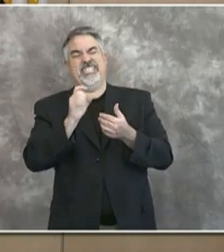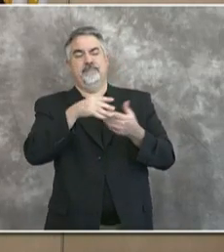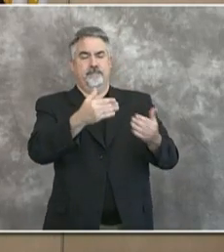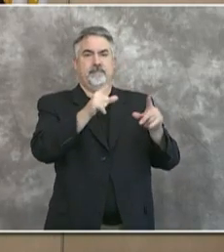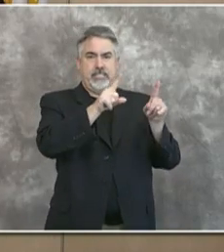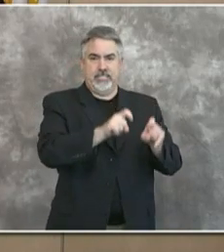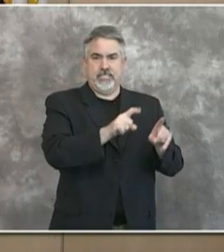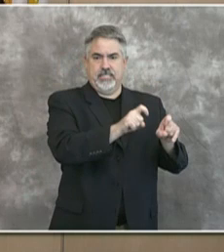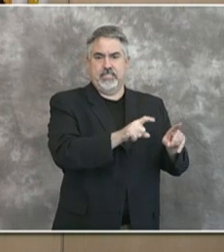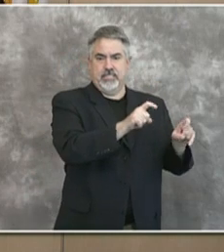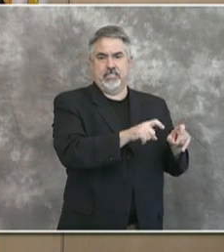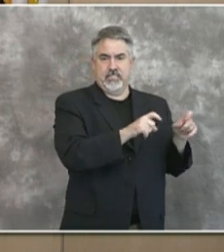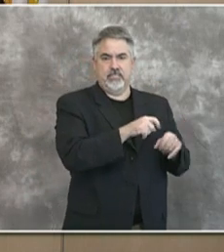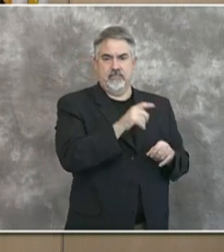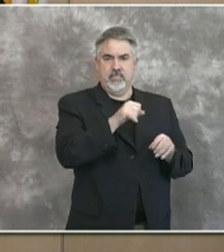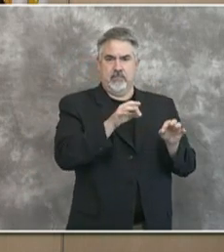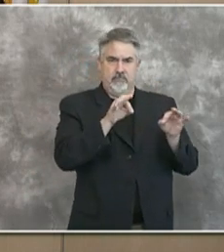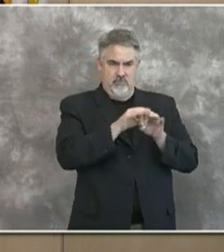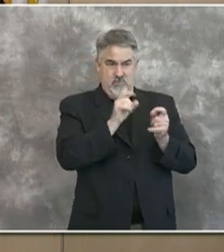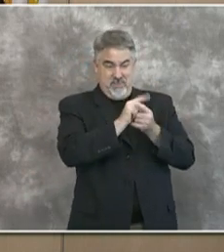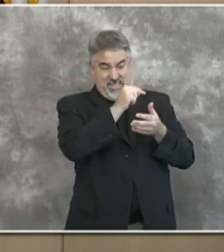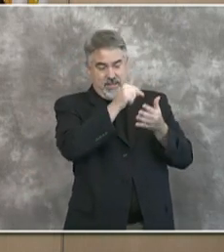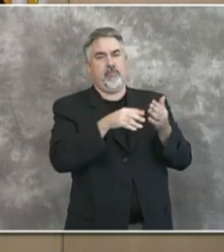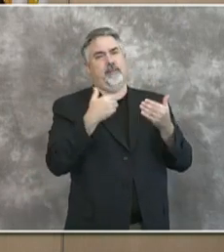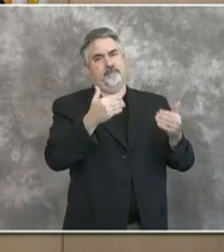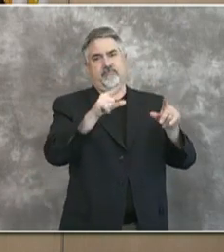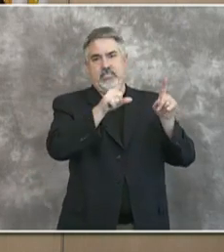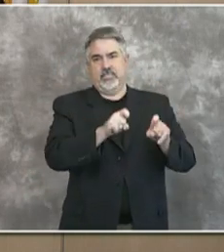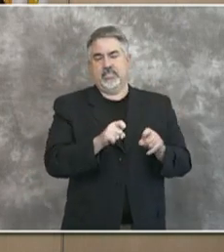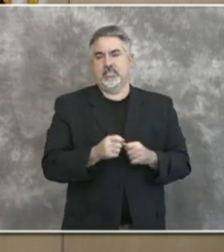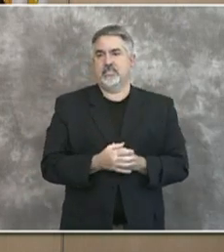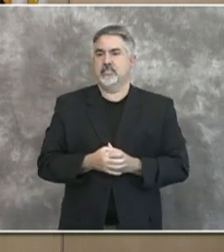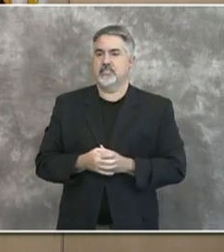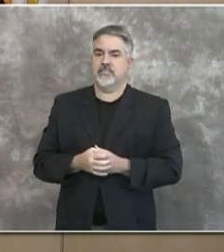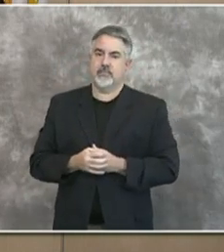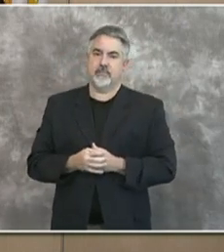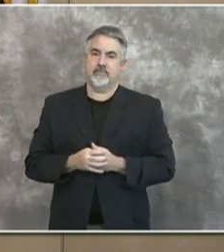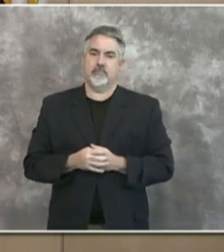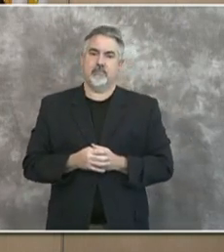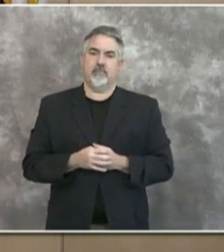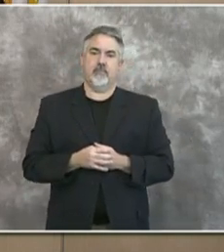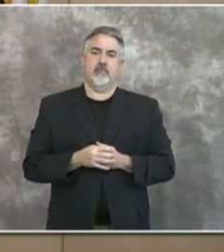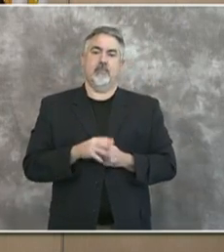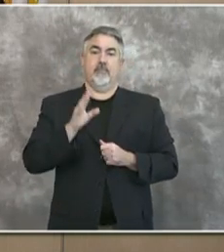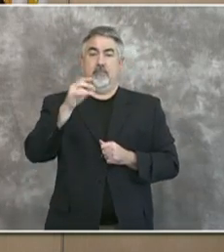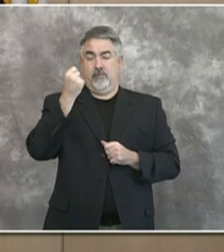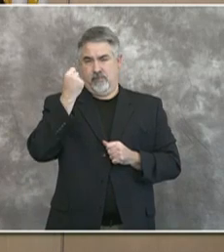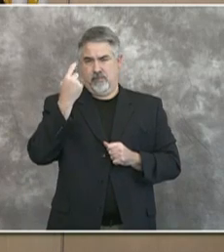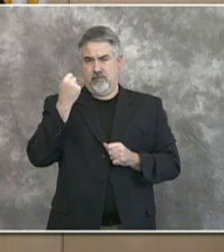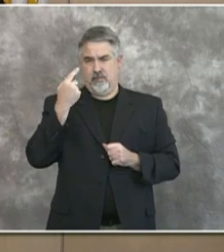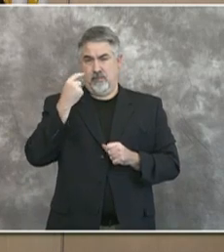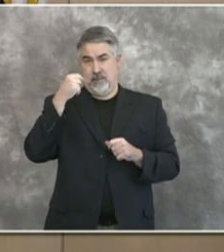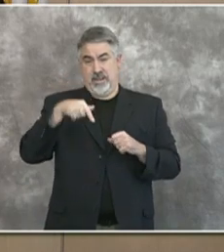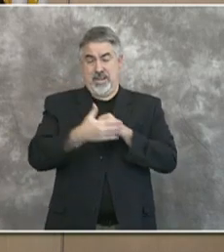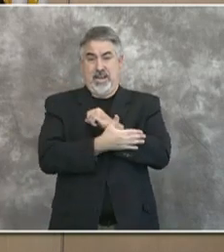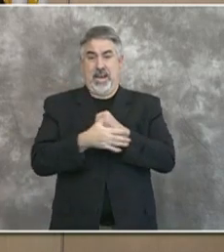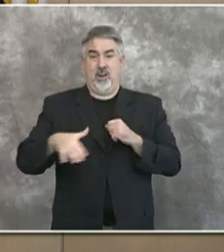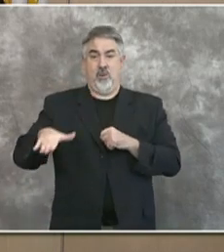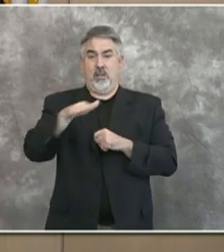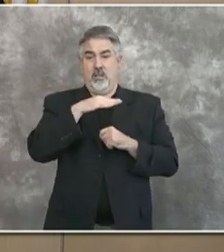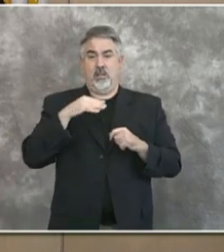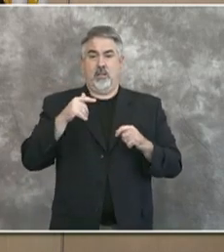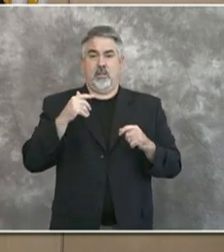a part of that overall objective, we also want to implement a countywide rapid testing program, and